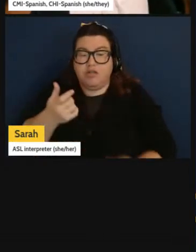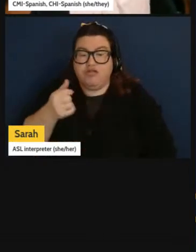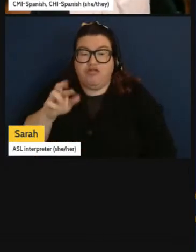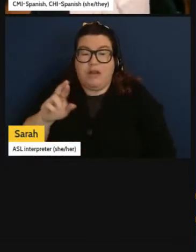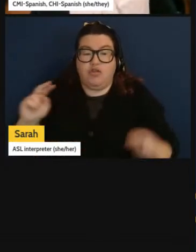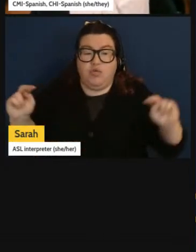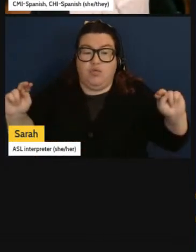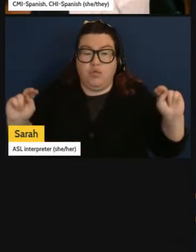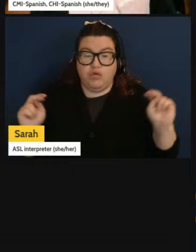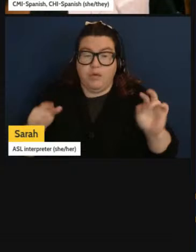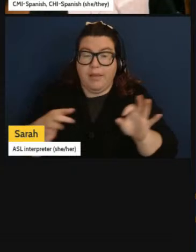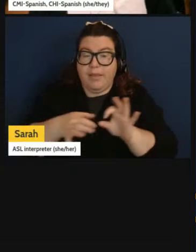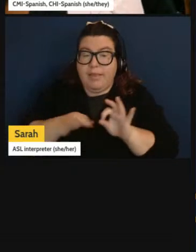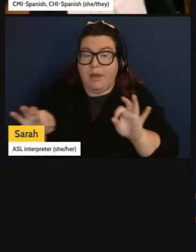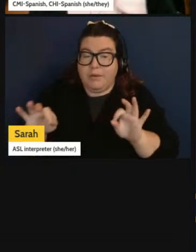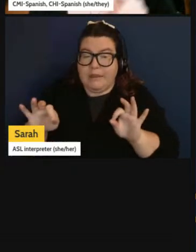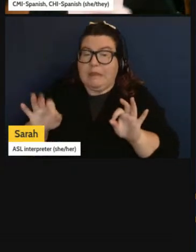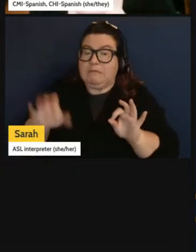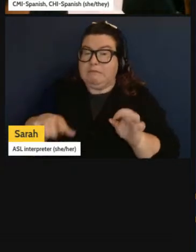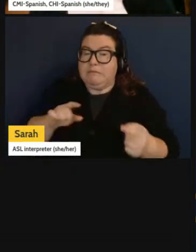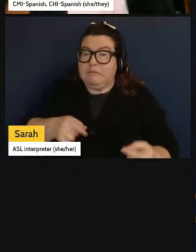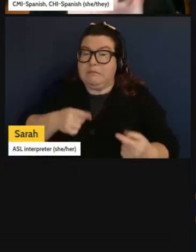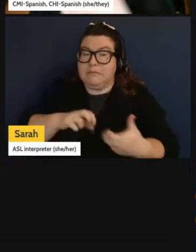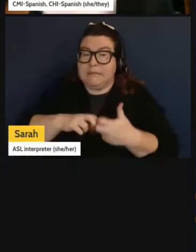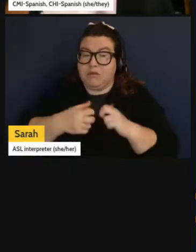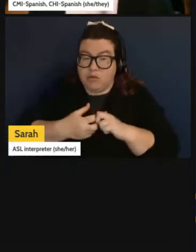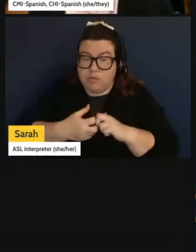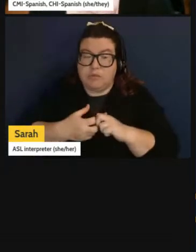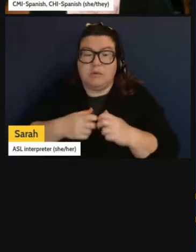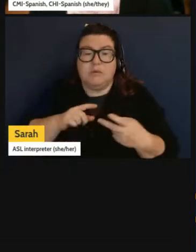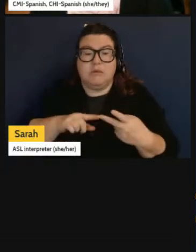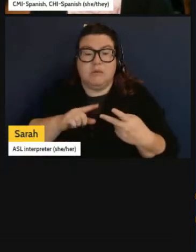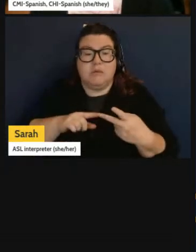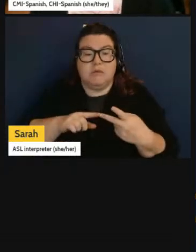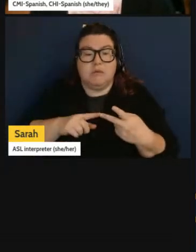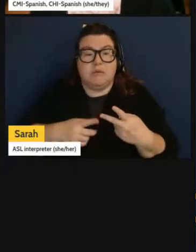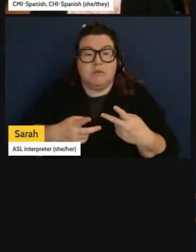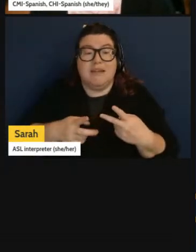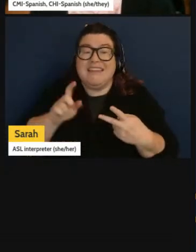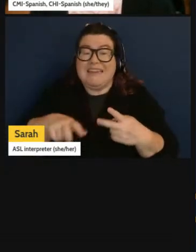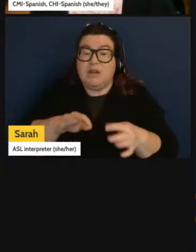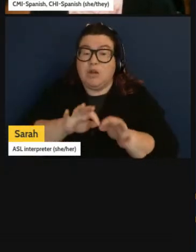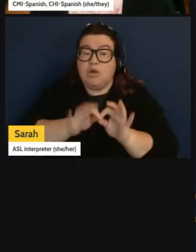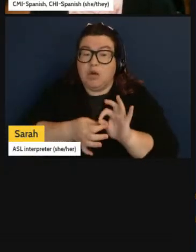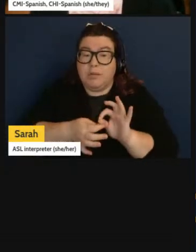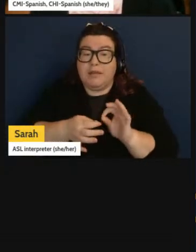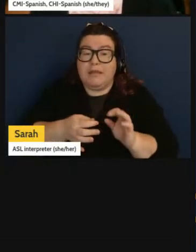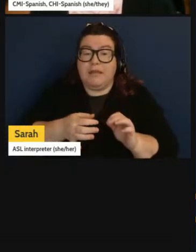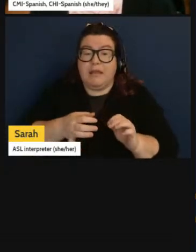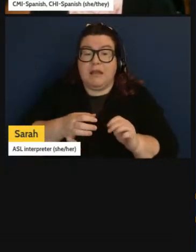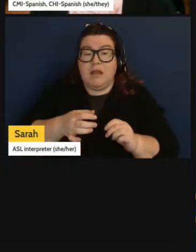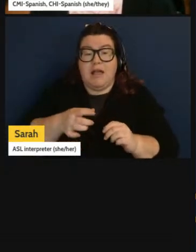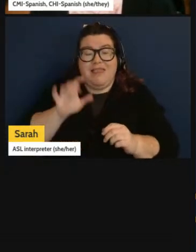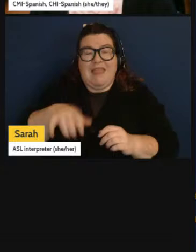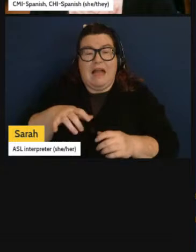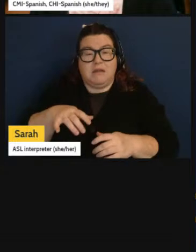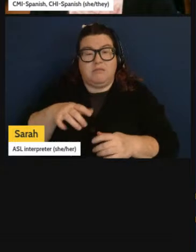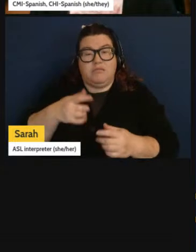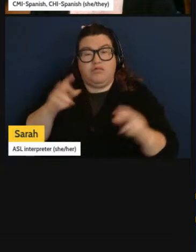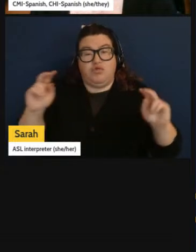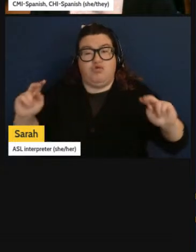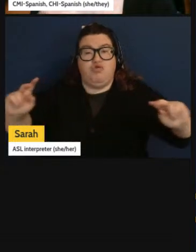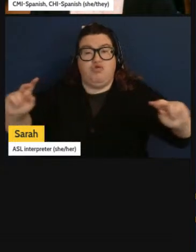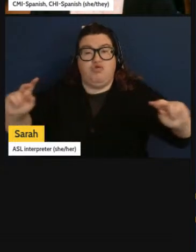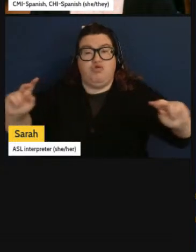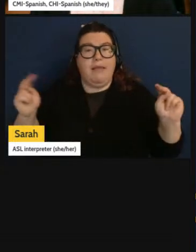and that's a problem. And two, you need to interpret that gender neutral spirit where at all possible. If someone